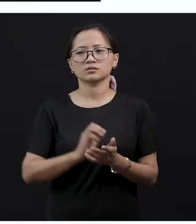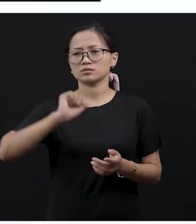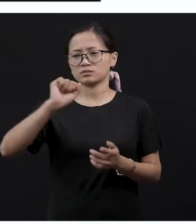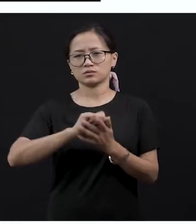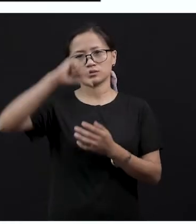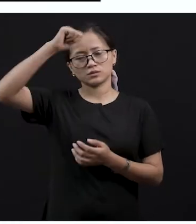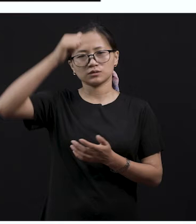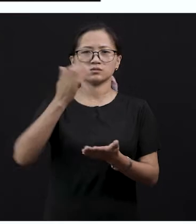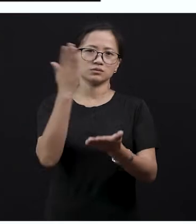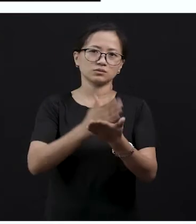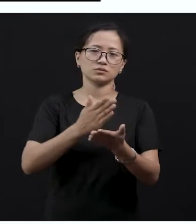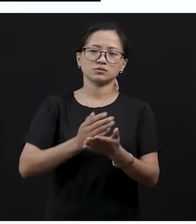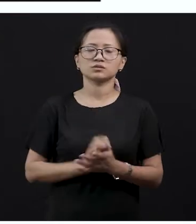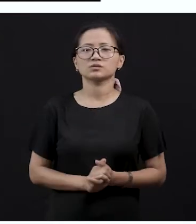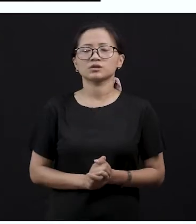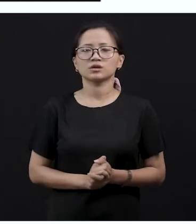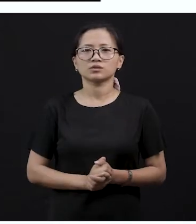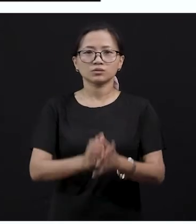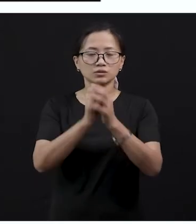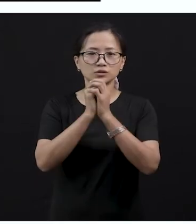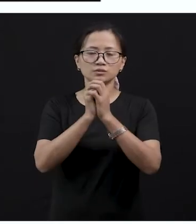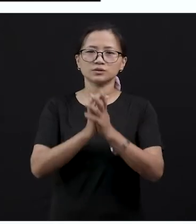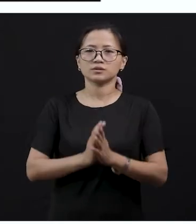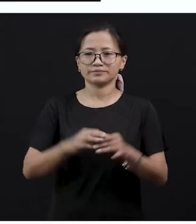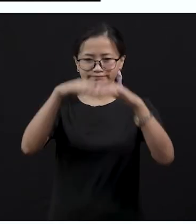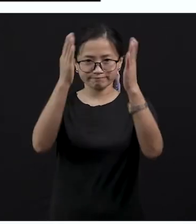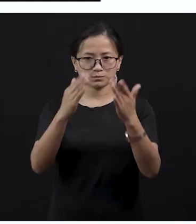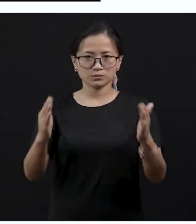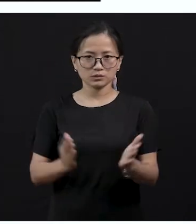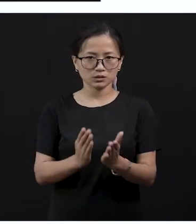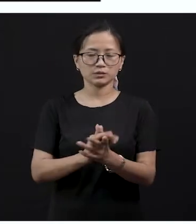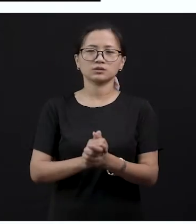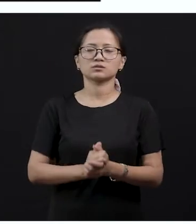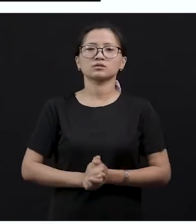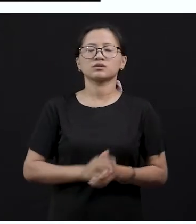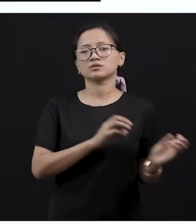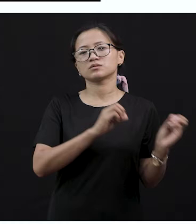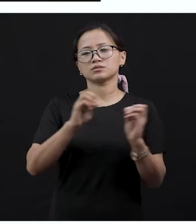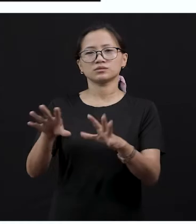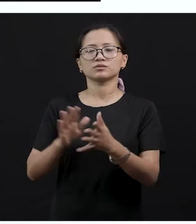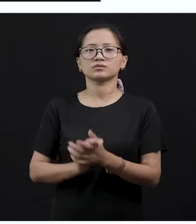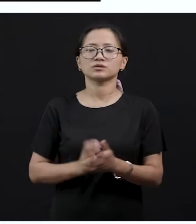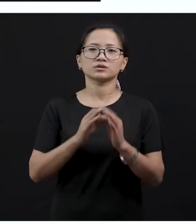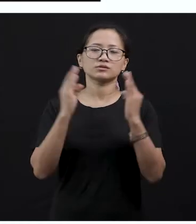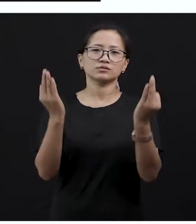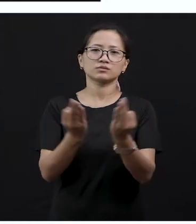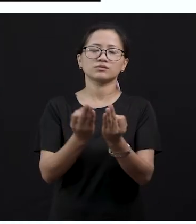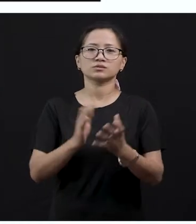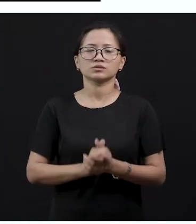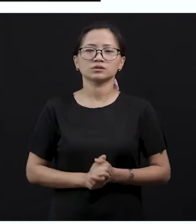Indian people to stop worshipping idols. And that is the reason why he was removed from his